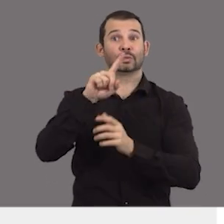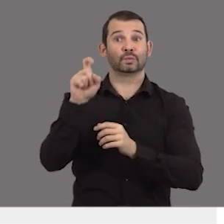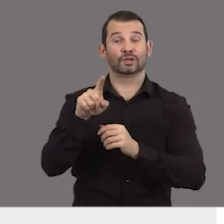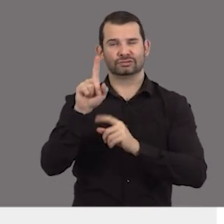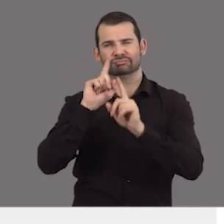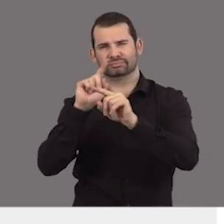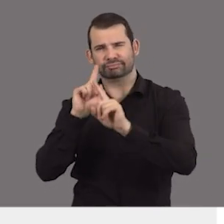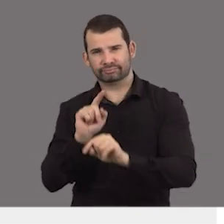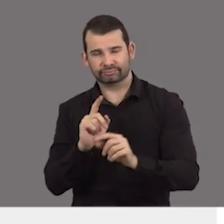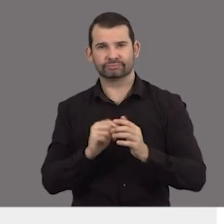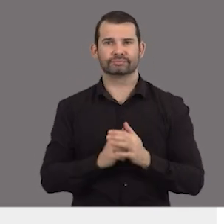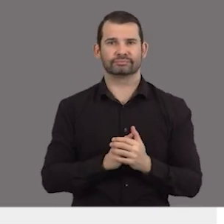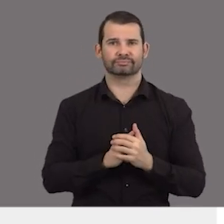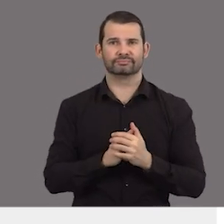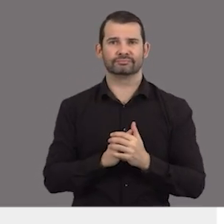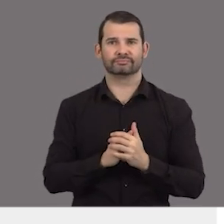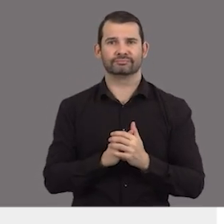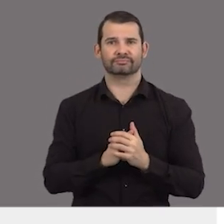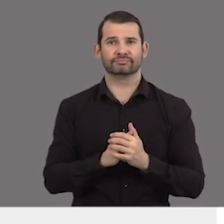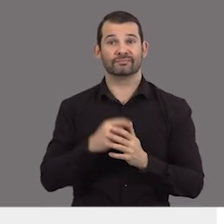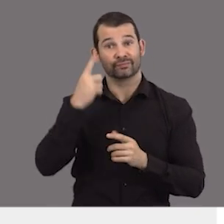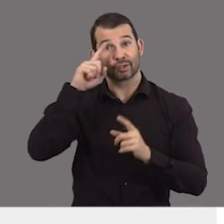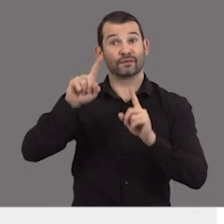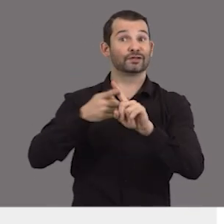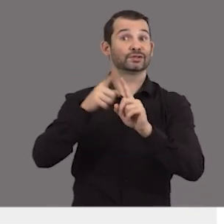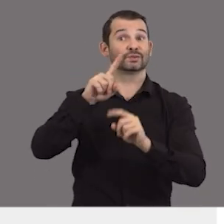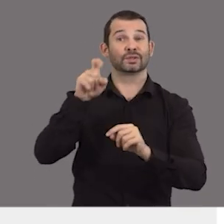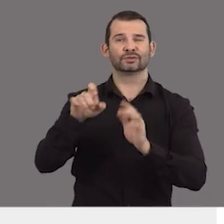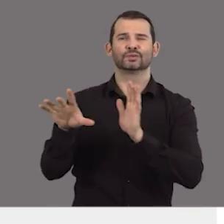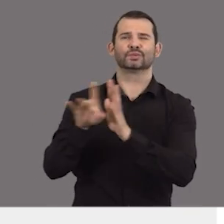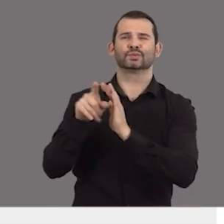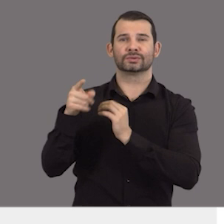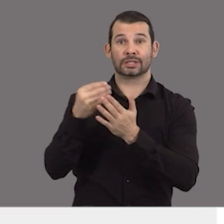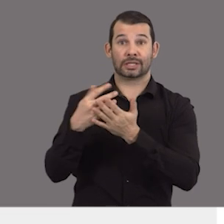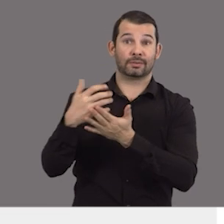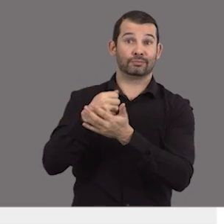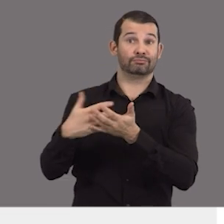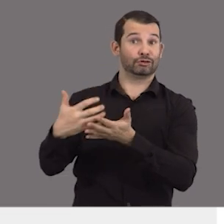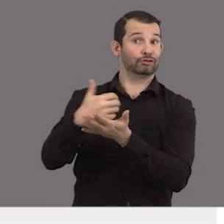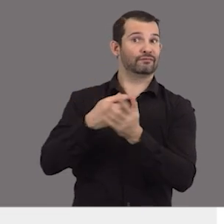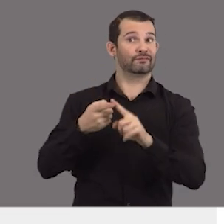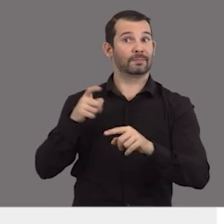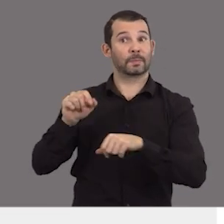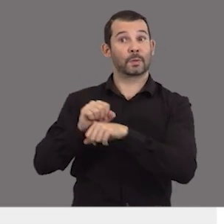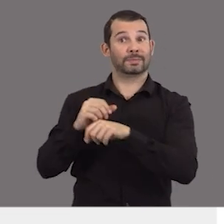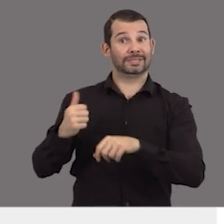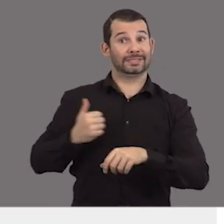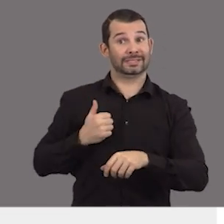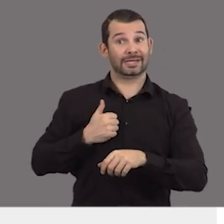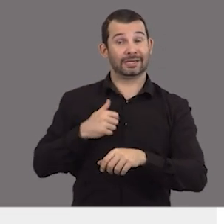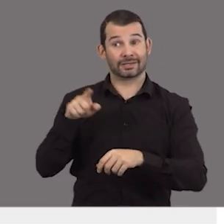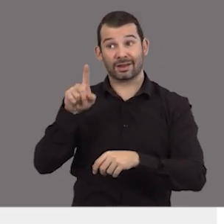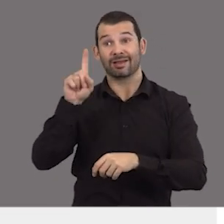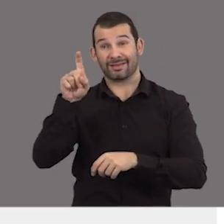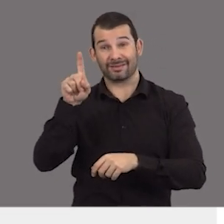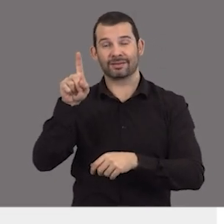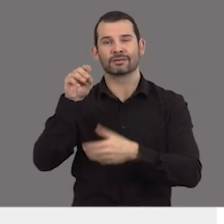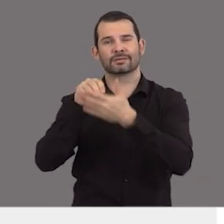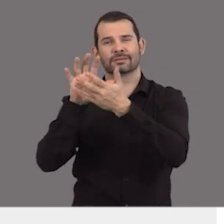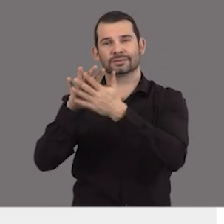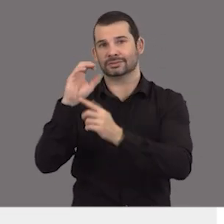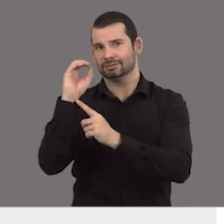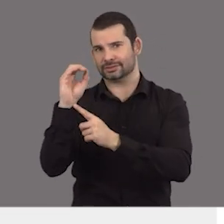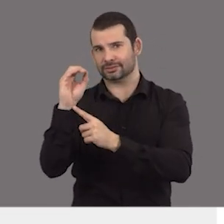mandatory questions. And for the first question, choose income earned from employment in Canada and